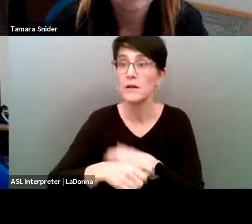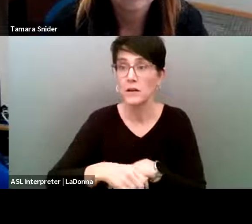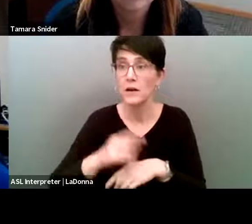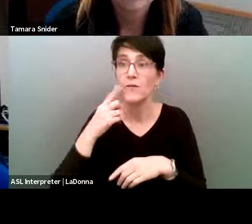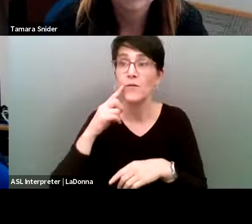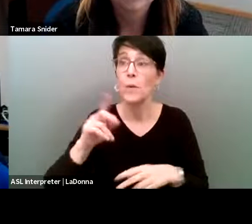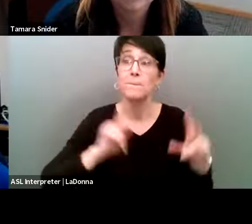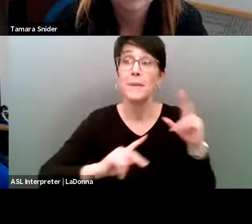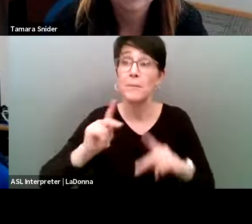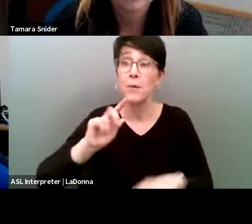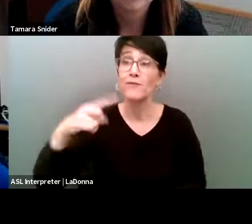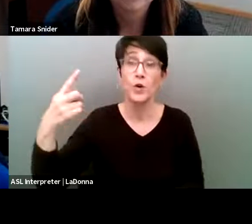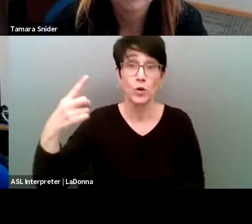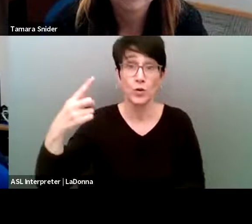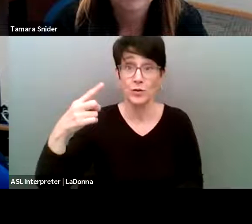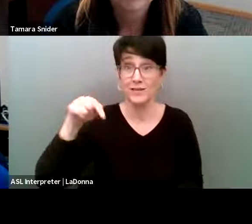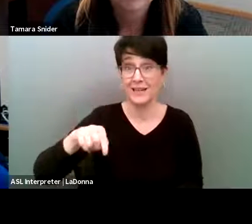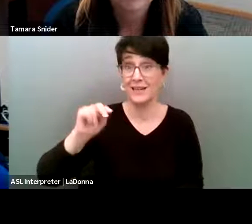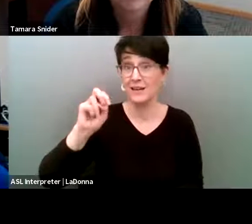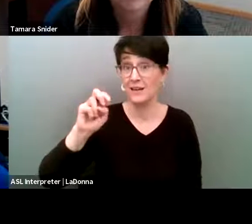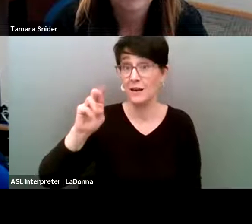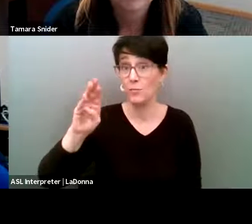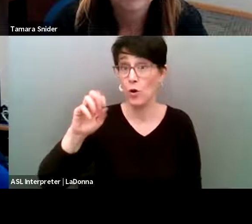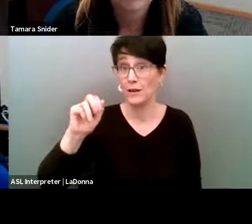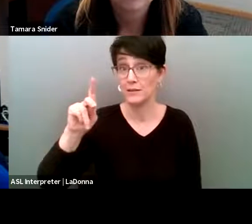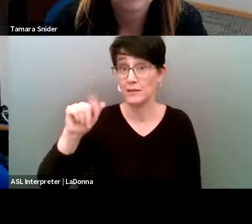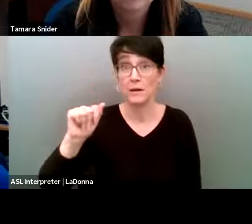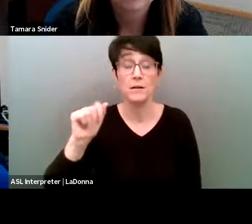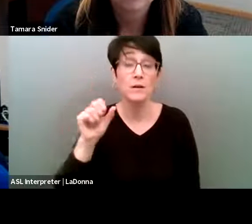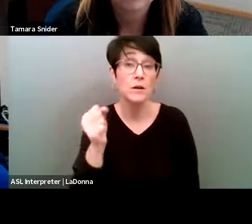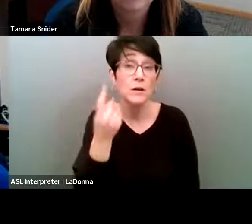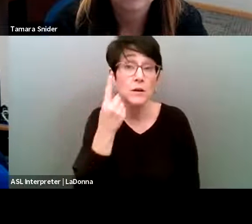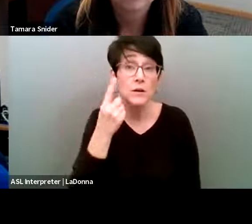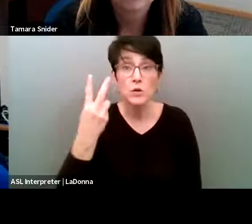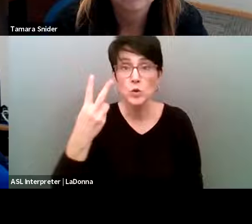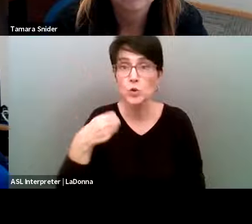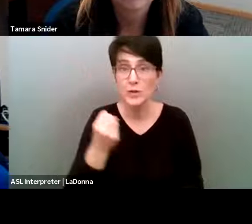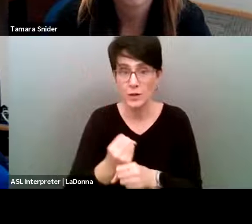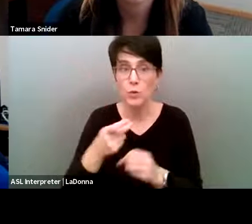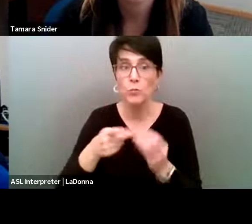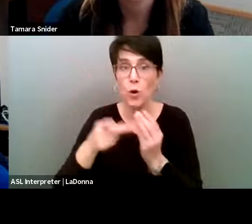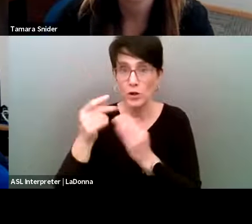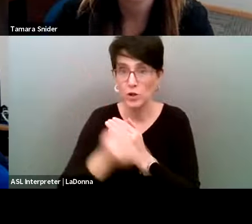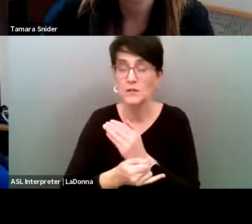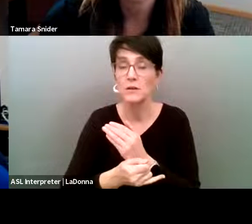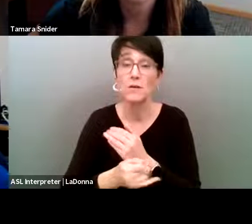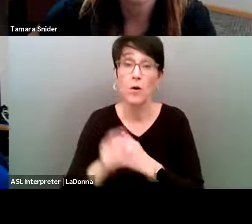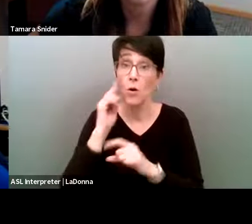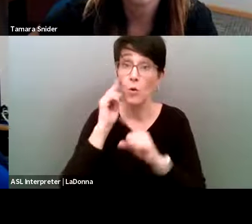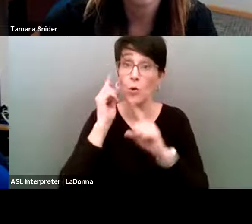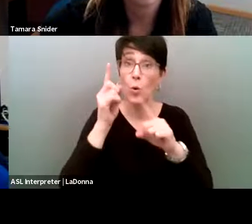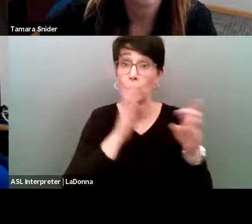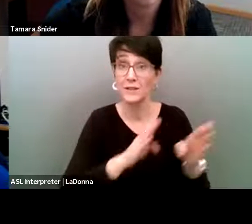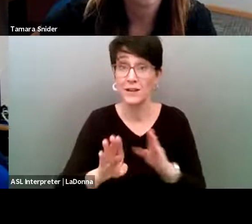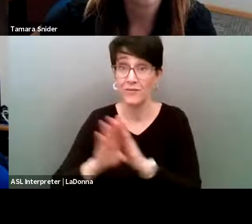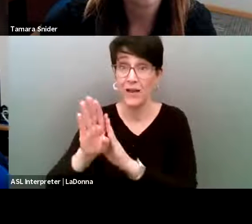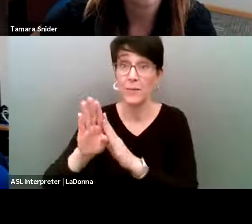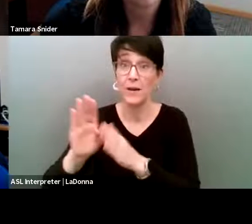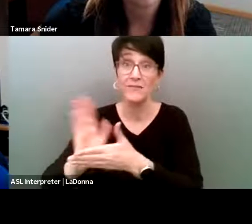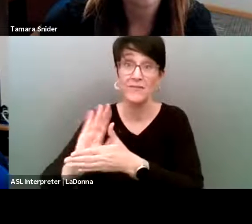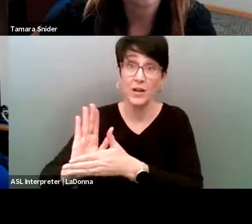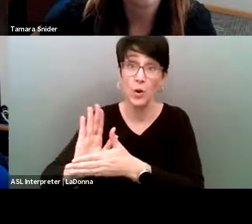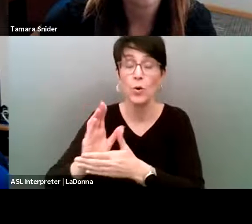Nebraska is beginning this month. It's a 2-year project, but our plan is to develop a video and